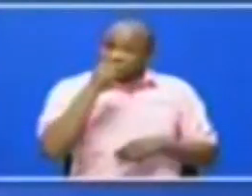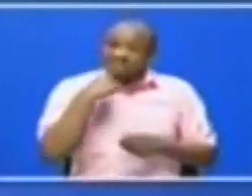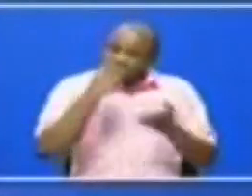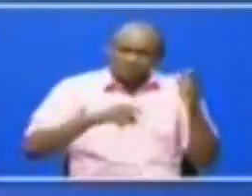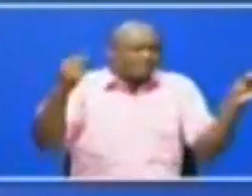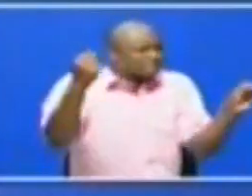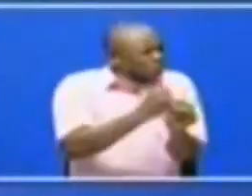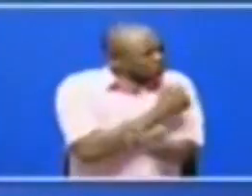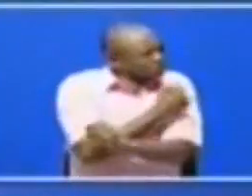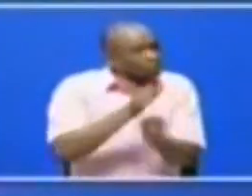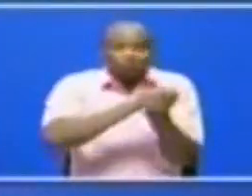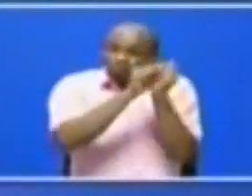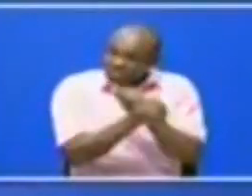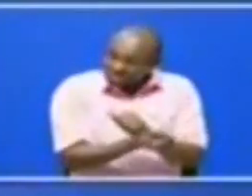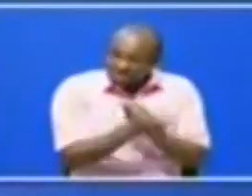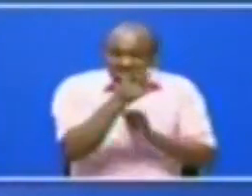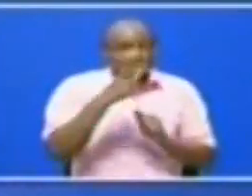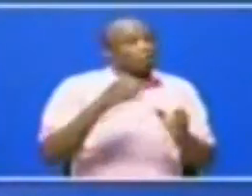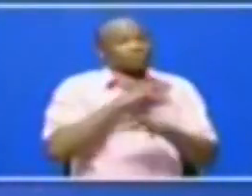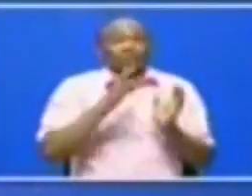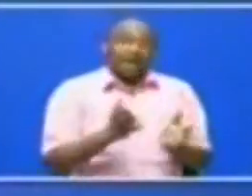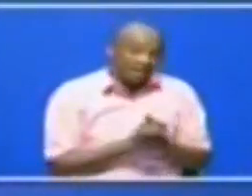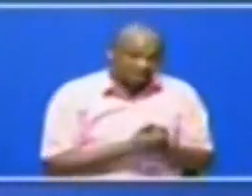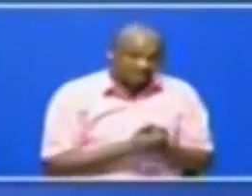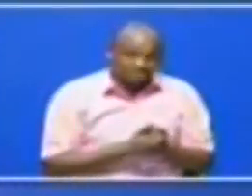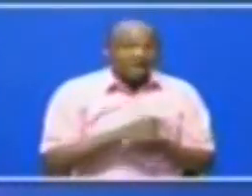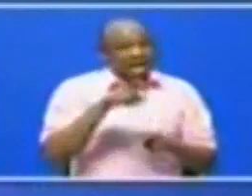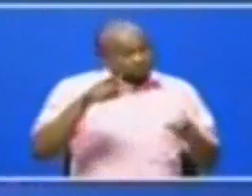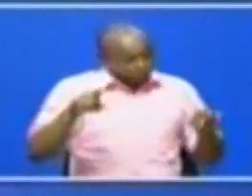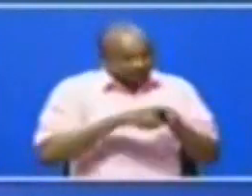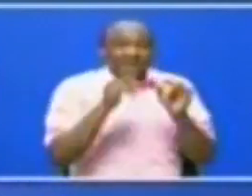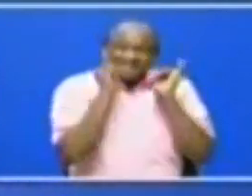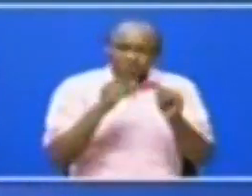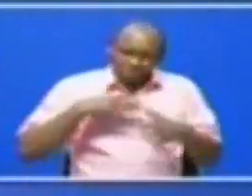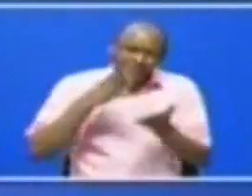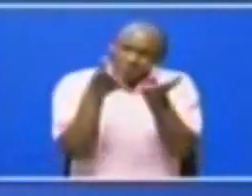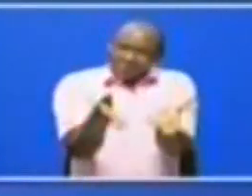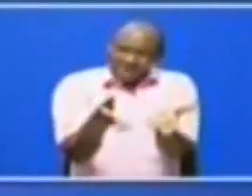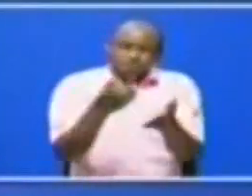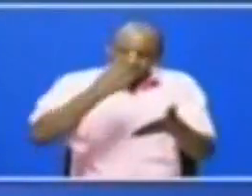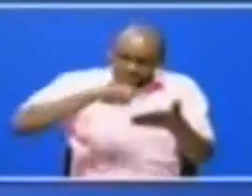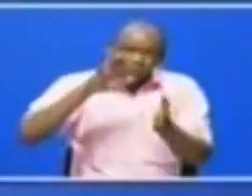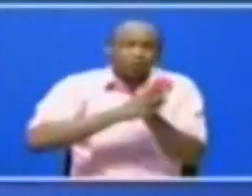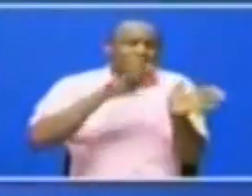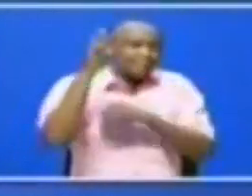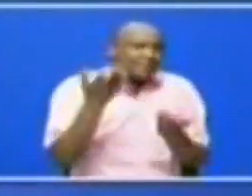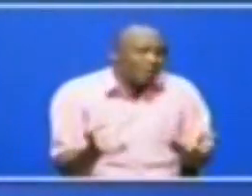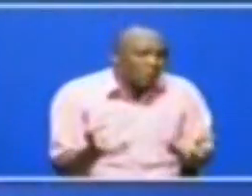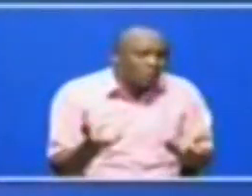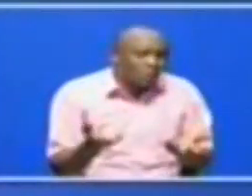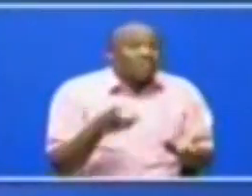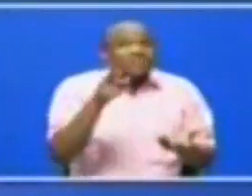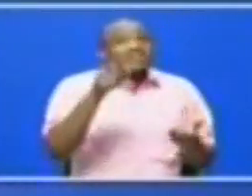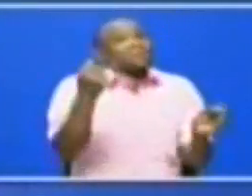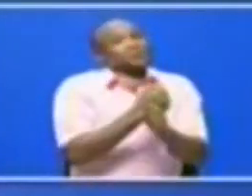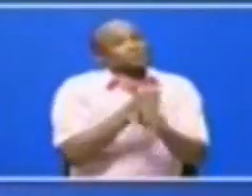impossible to change these commissioners and then have a new set approved by Parliament, which basically is